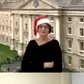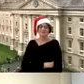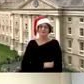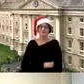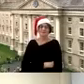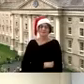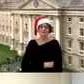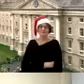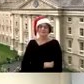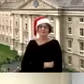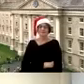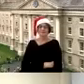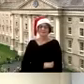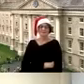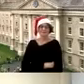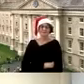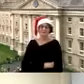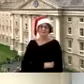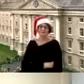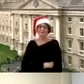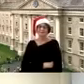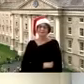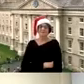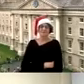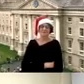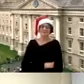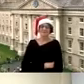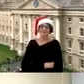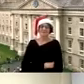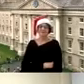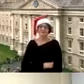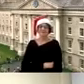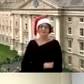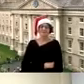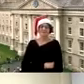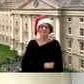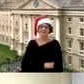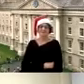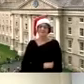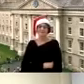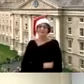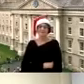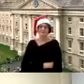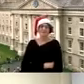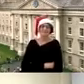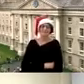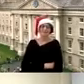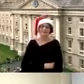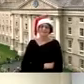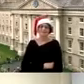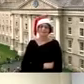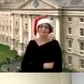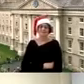days and down days and anxious days but for the most part we have coped with this far better